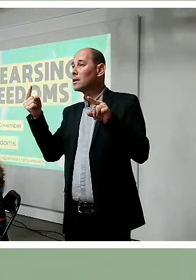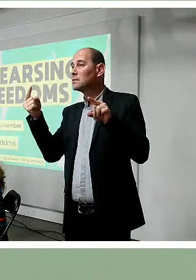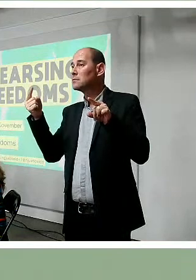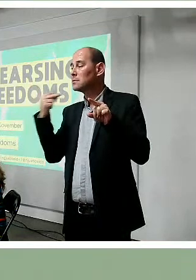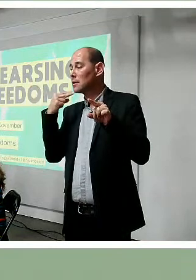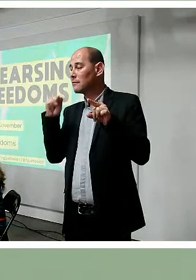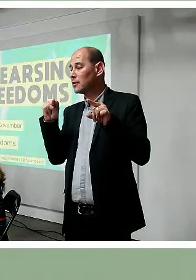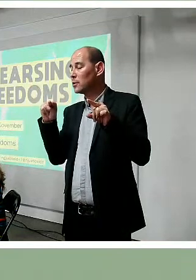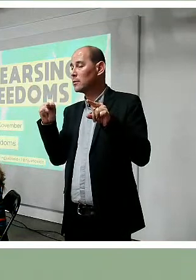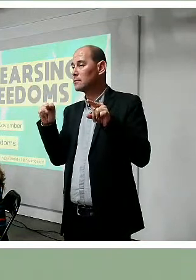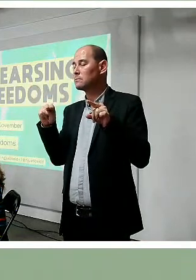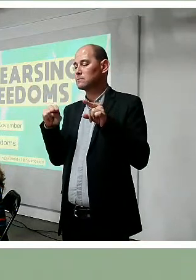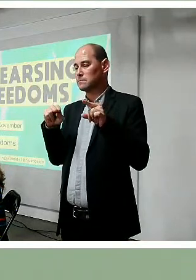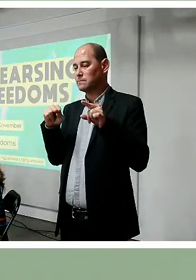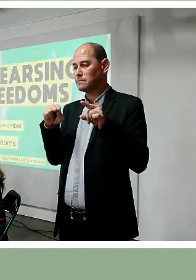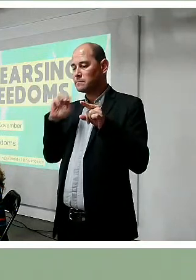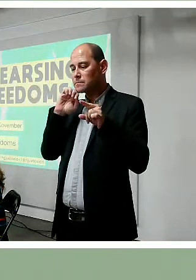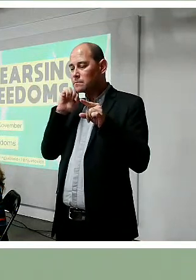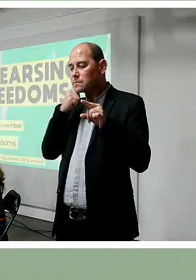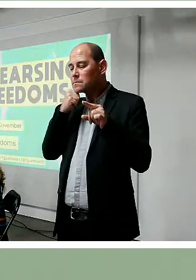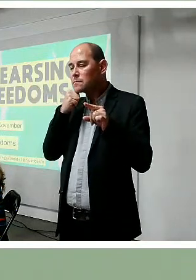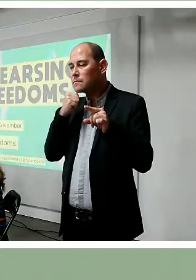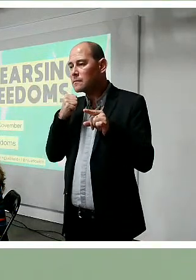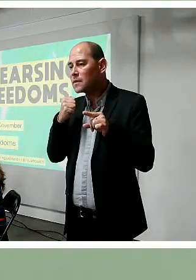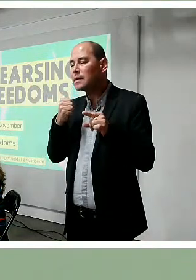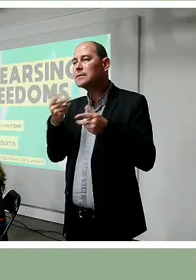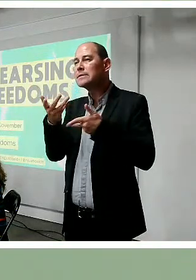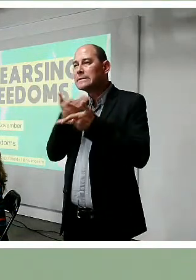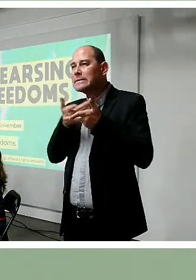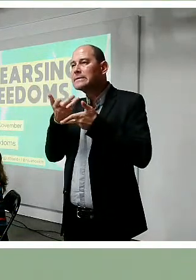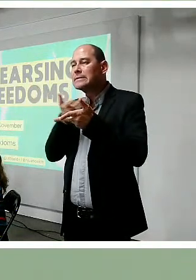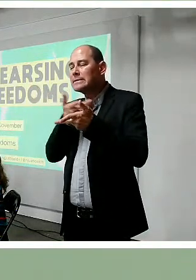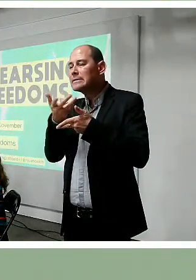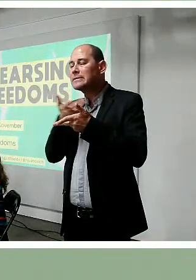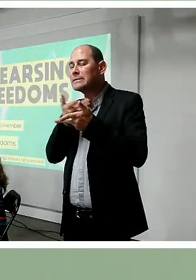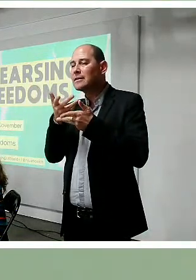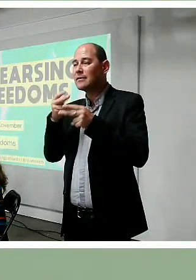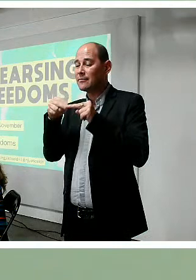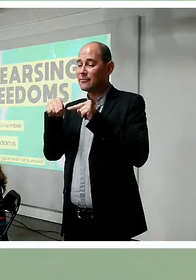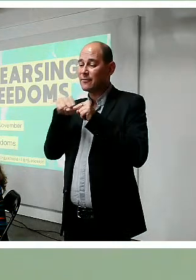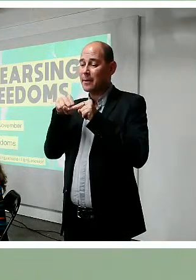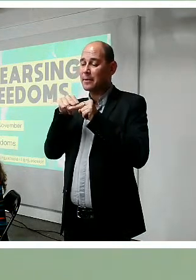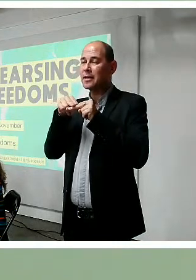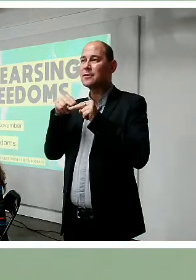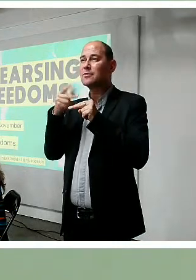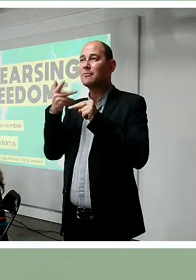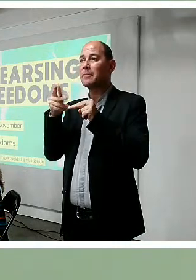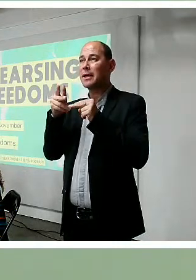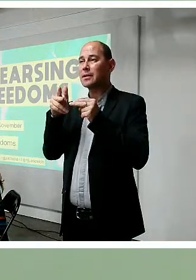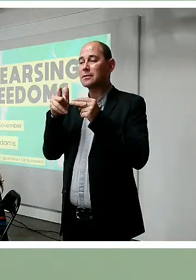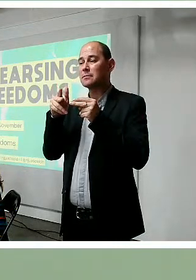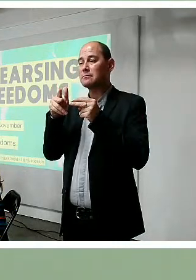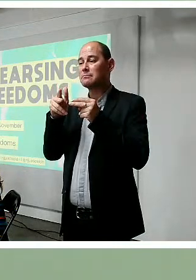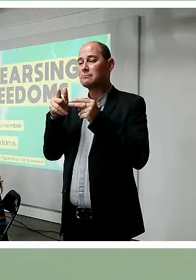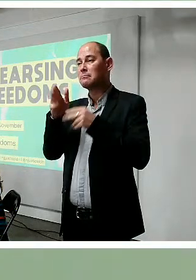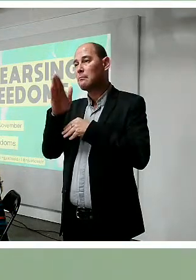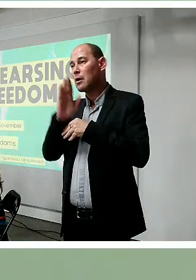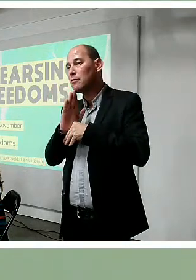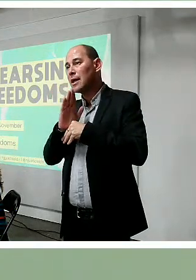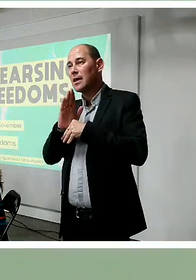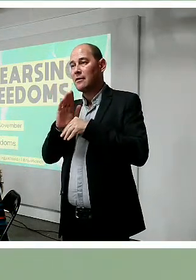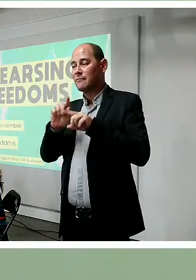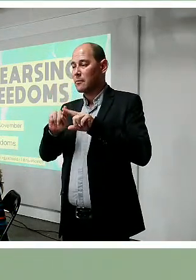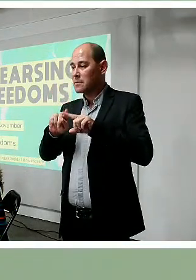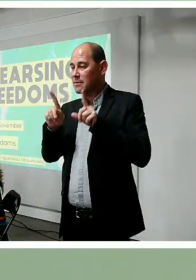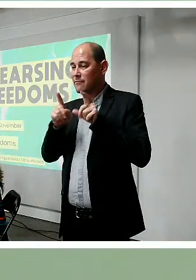afternoon, will be a discussion with families who have been bereaved from different forms of